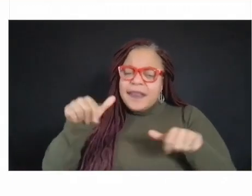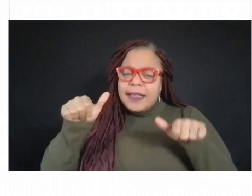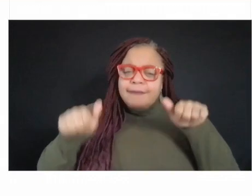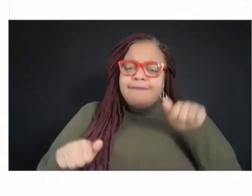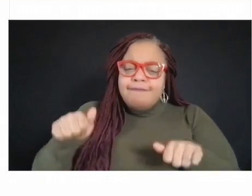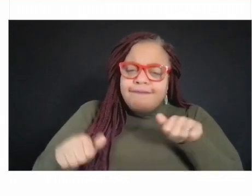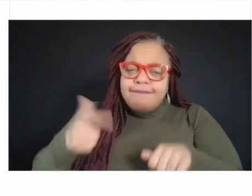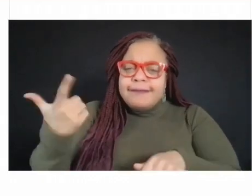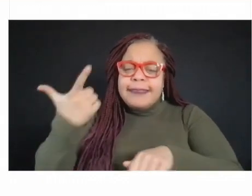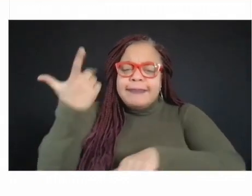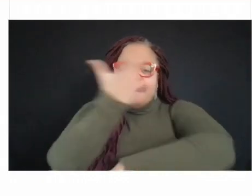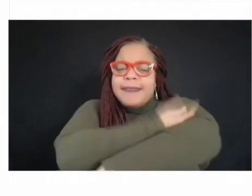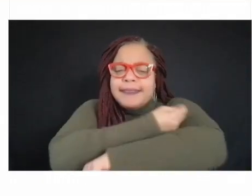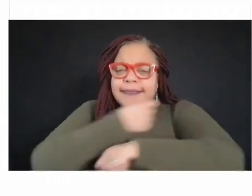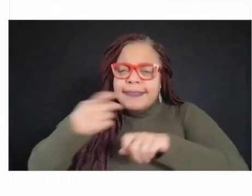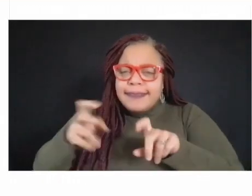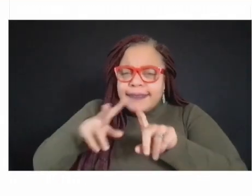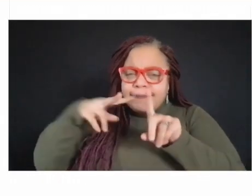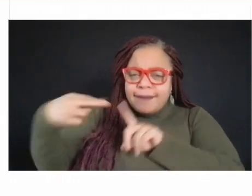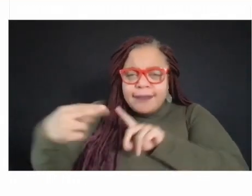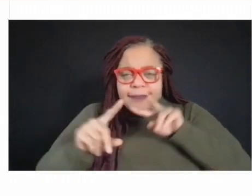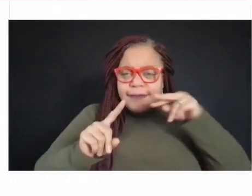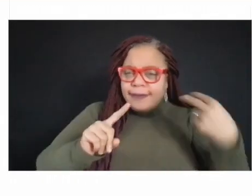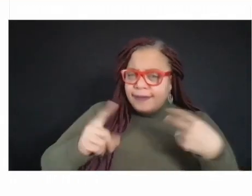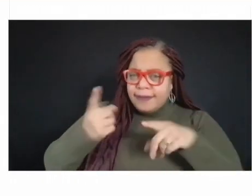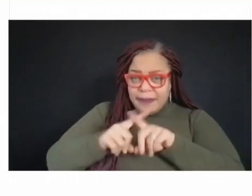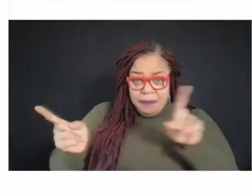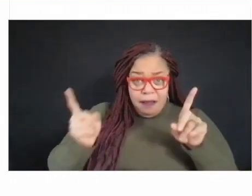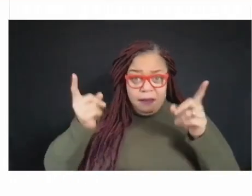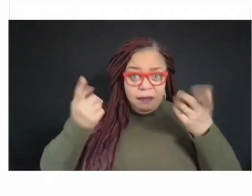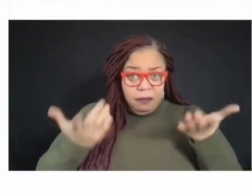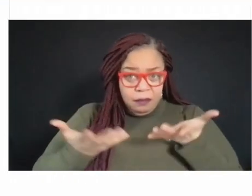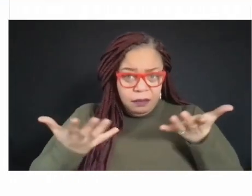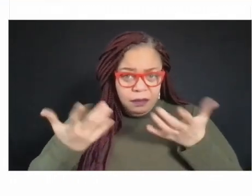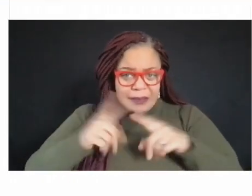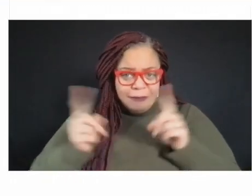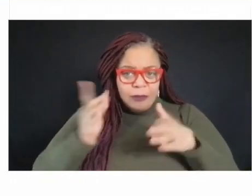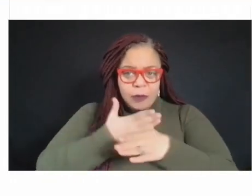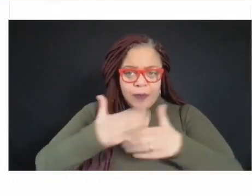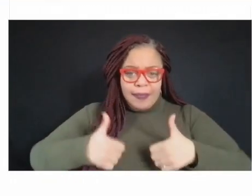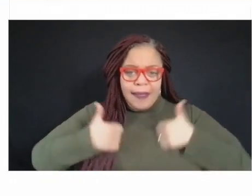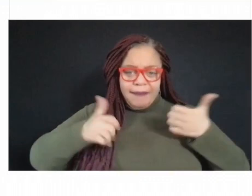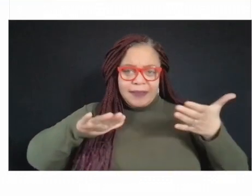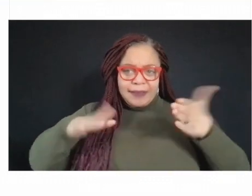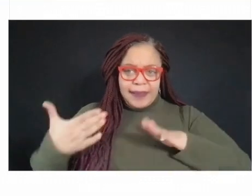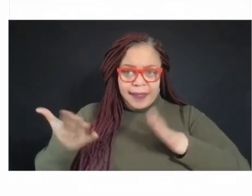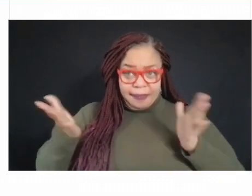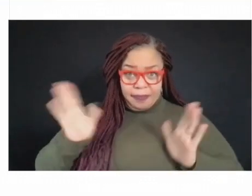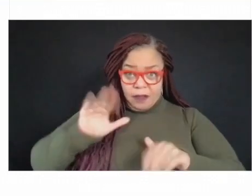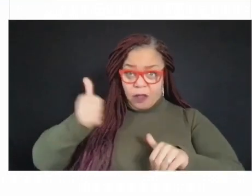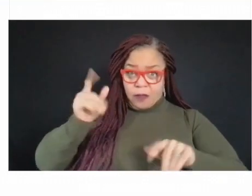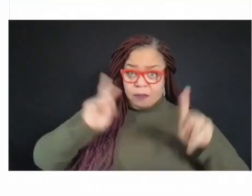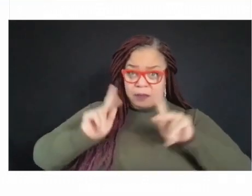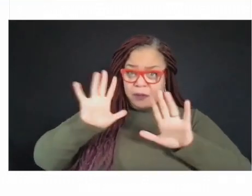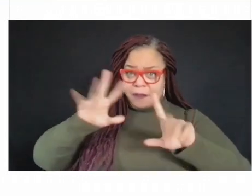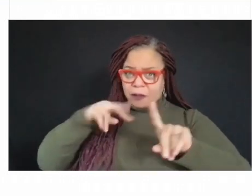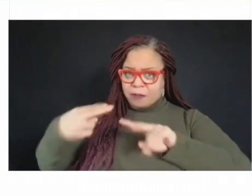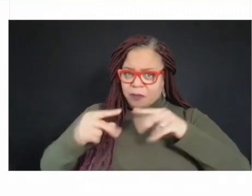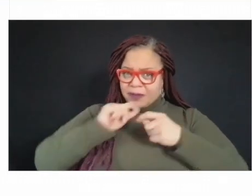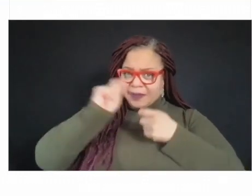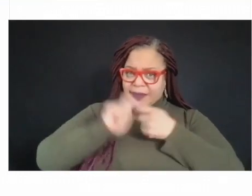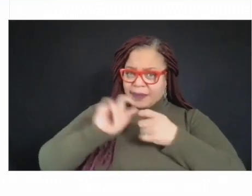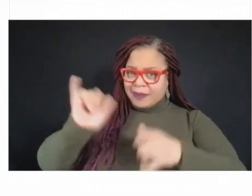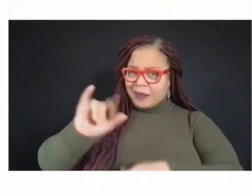the difference between life and death. And then for other people, their perception is exactly as Dr. Osterholm said, well, I'll avoid a